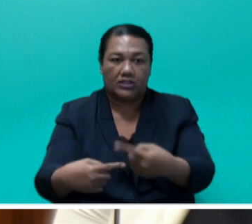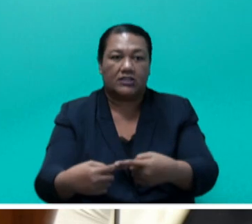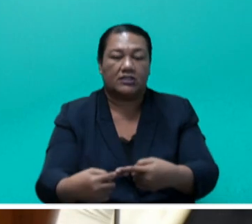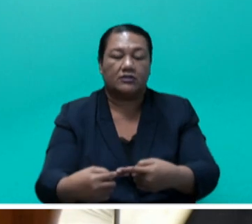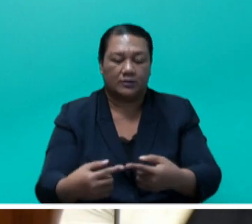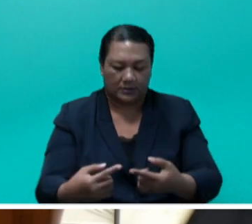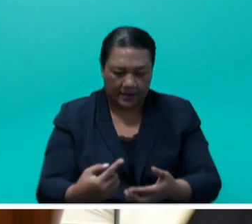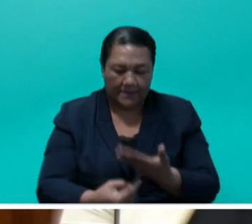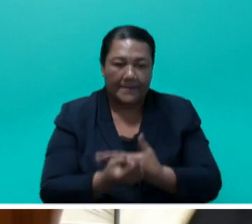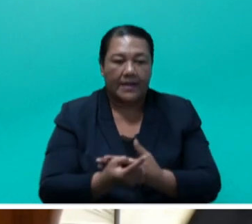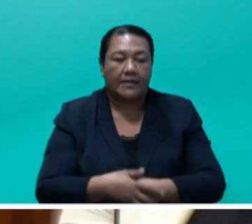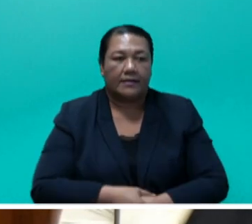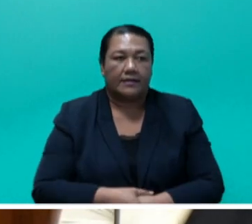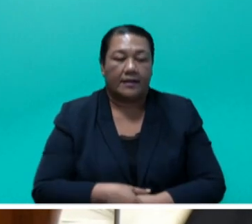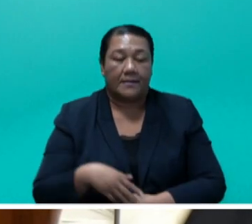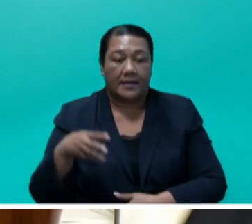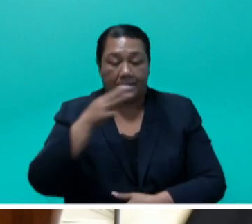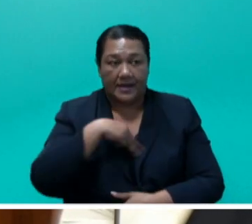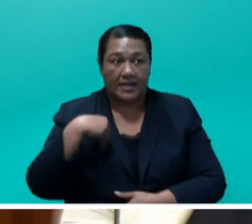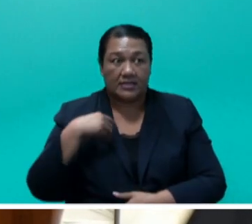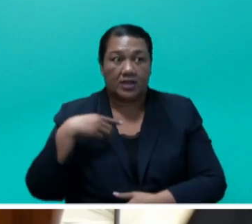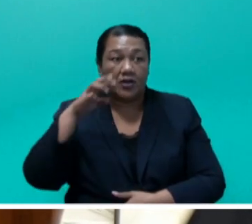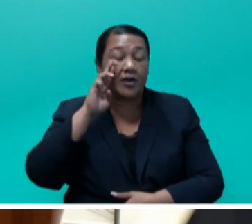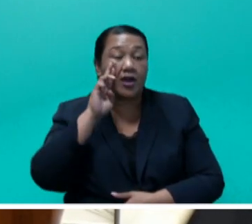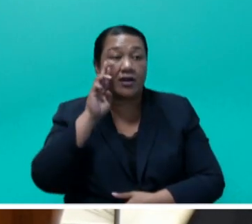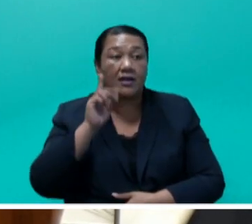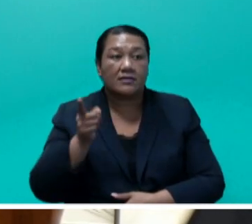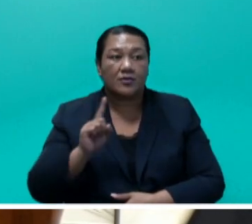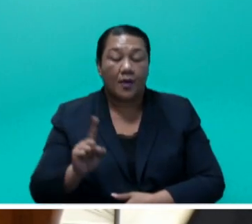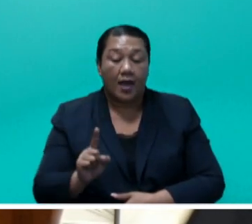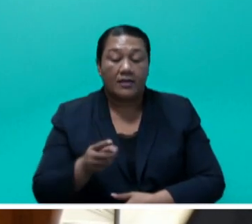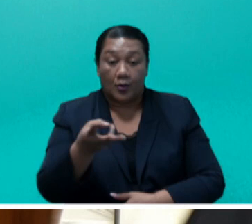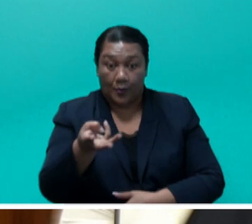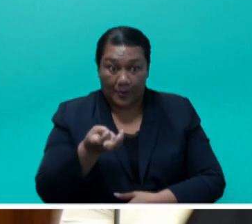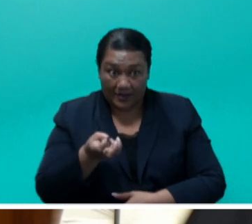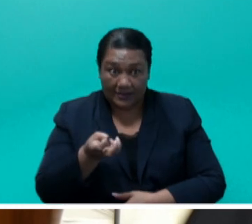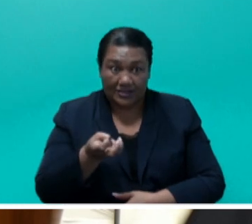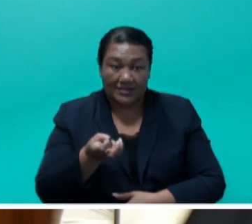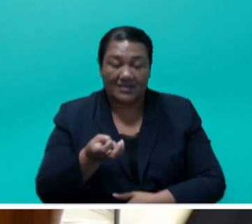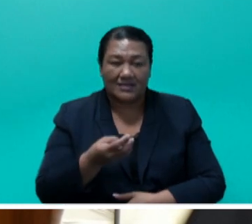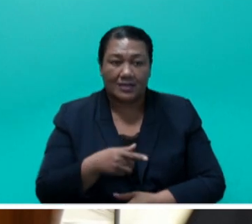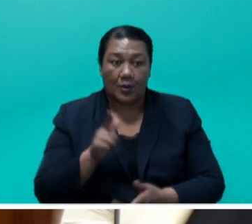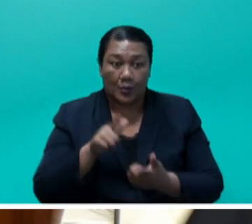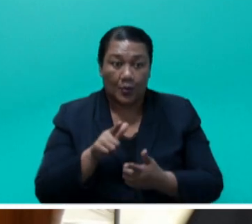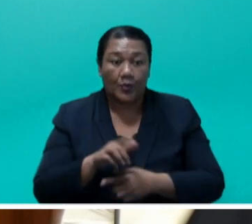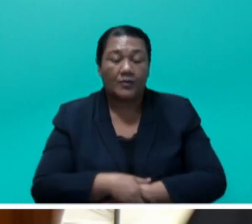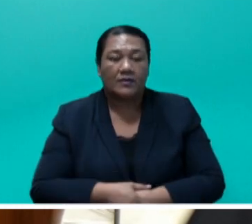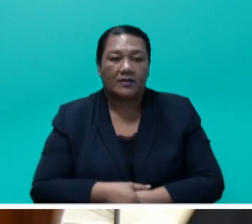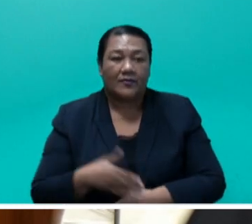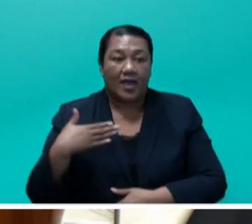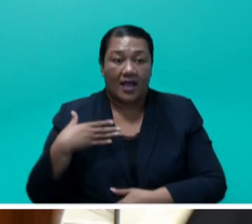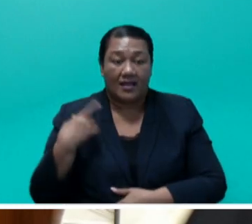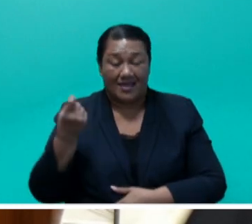Ministry recognizes the importance of addressing these salaries discrepancies for healthcare workers,